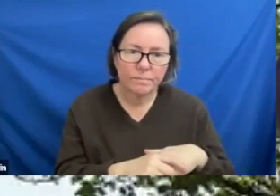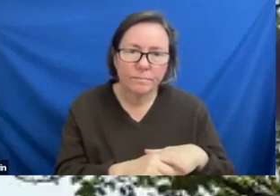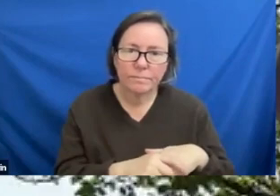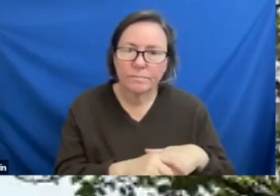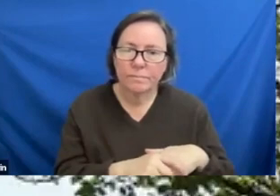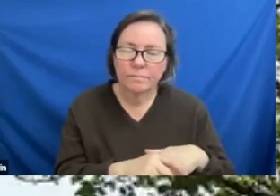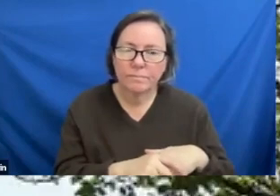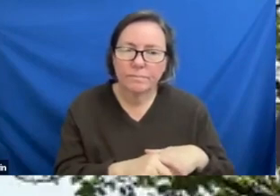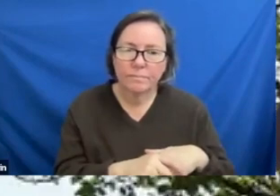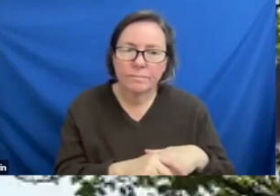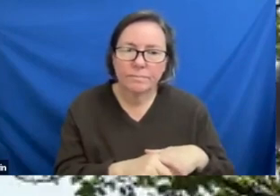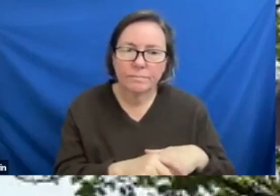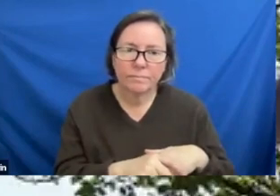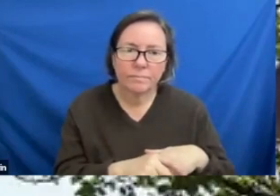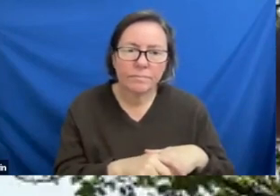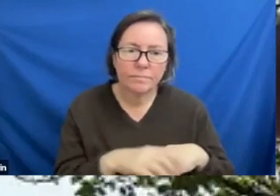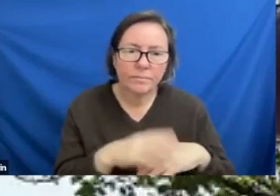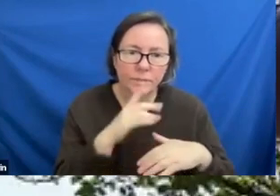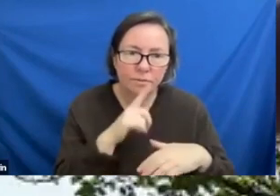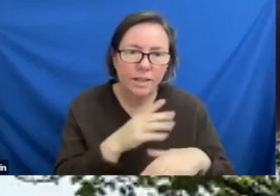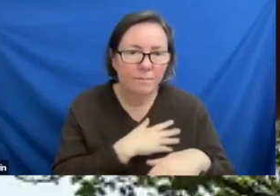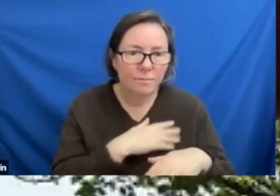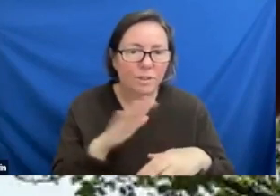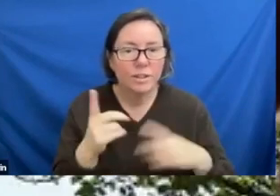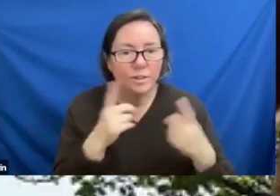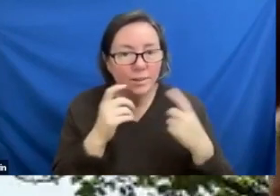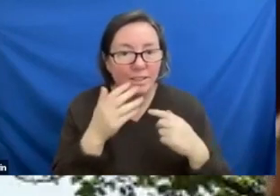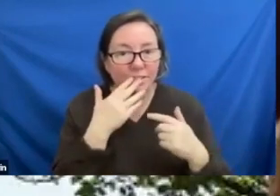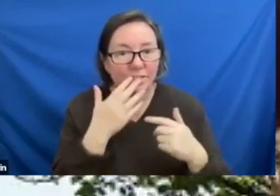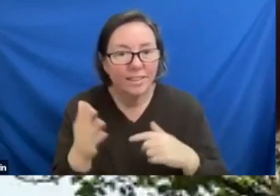question. Really appreciate it as well. So,